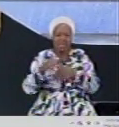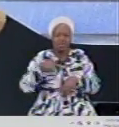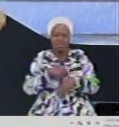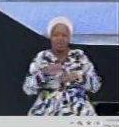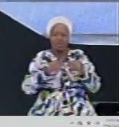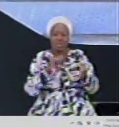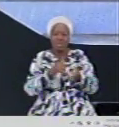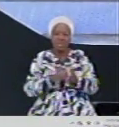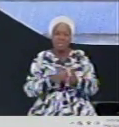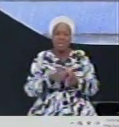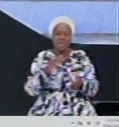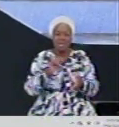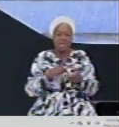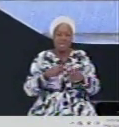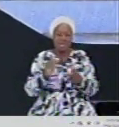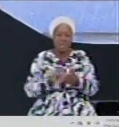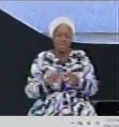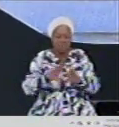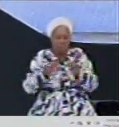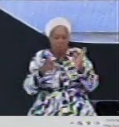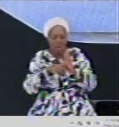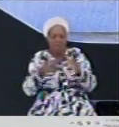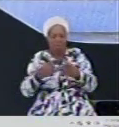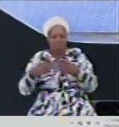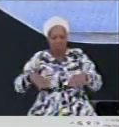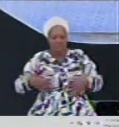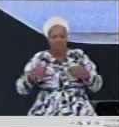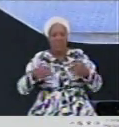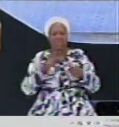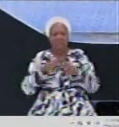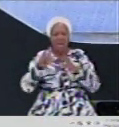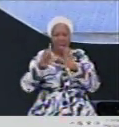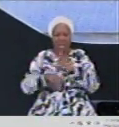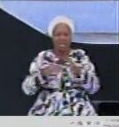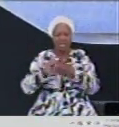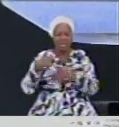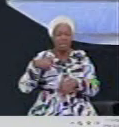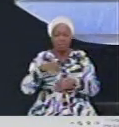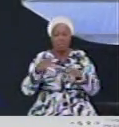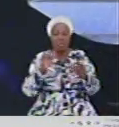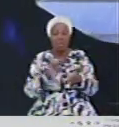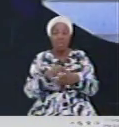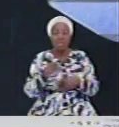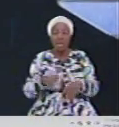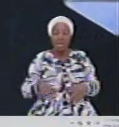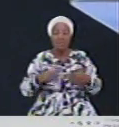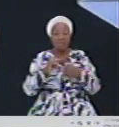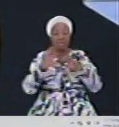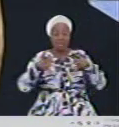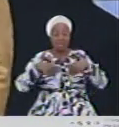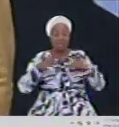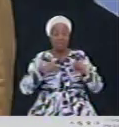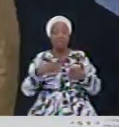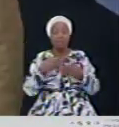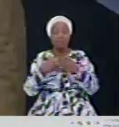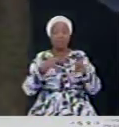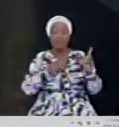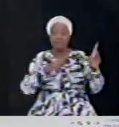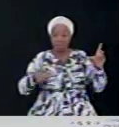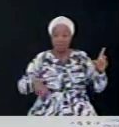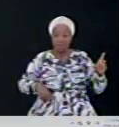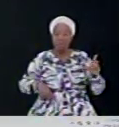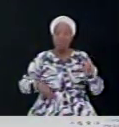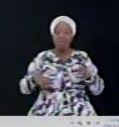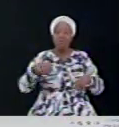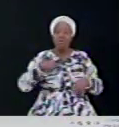in transparency of life, the less that you do in a life that is acceptable in the sight of God,